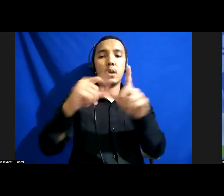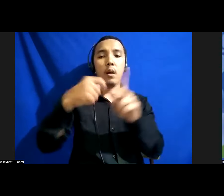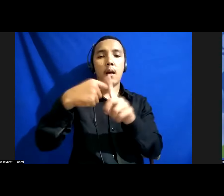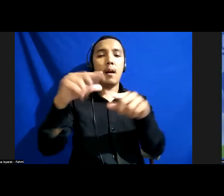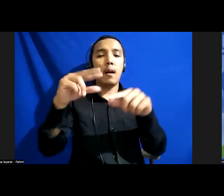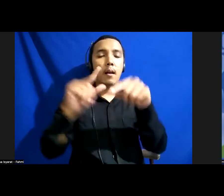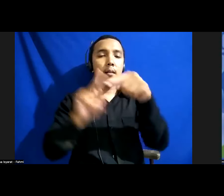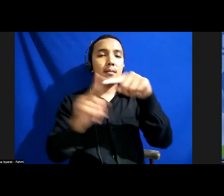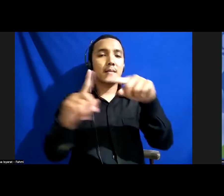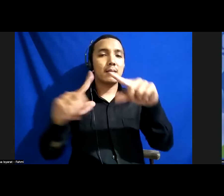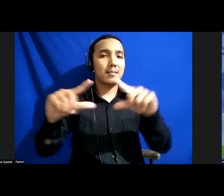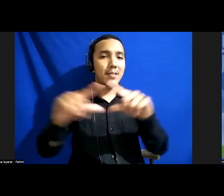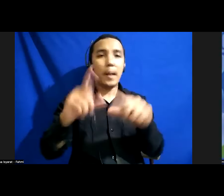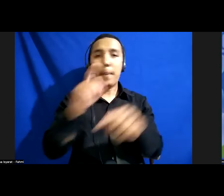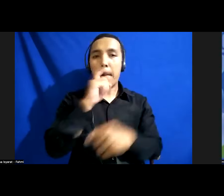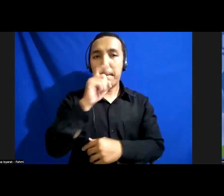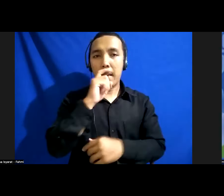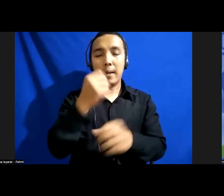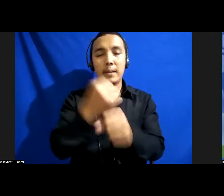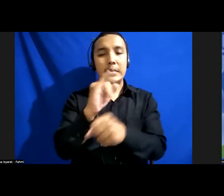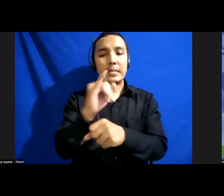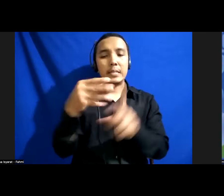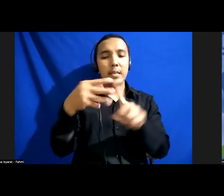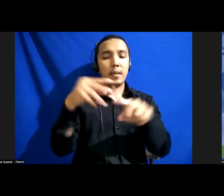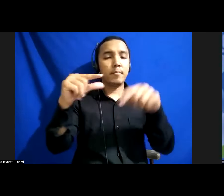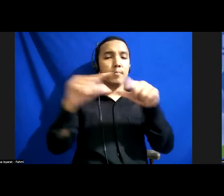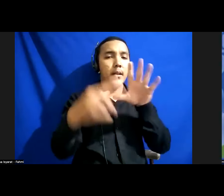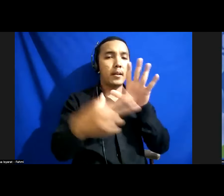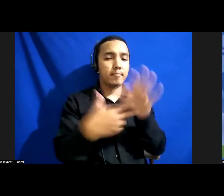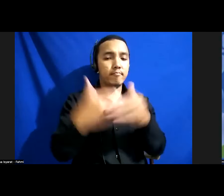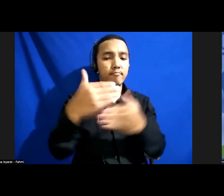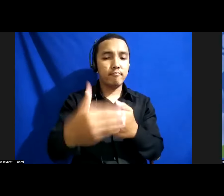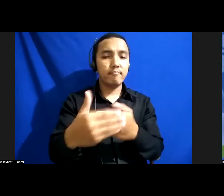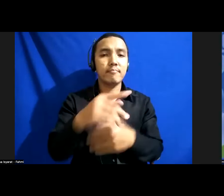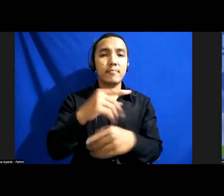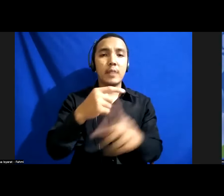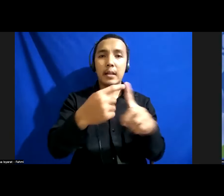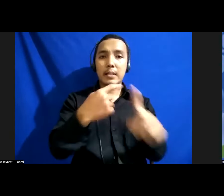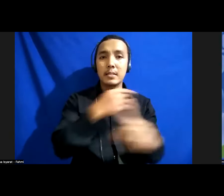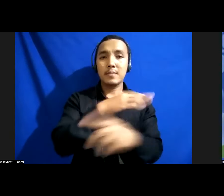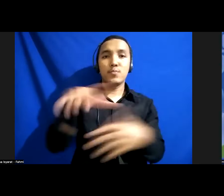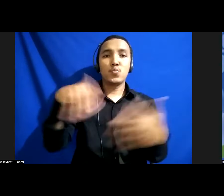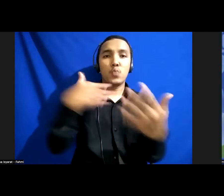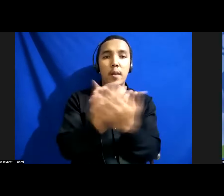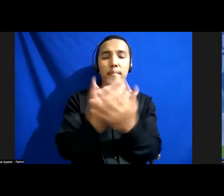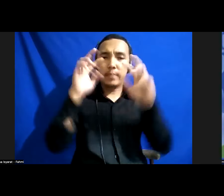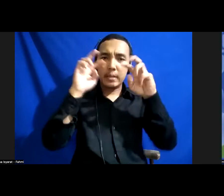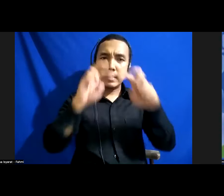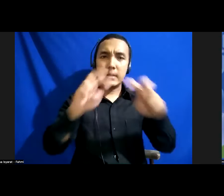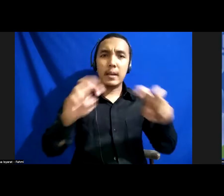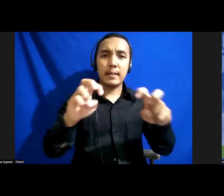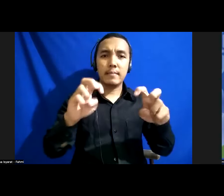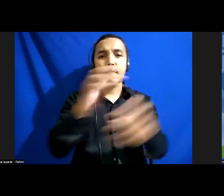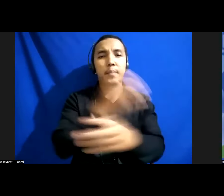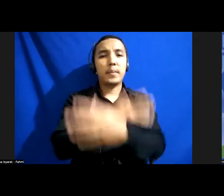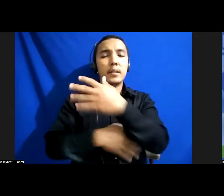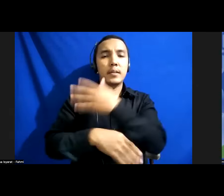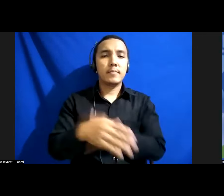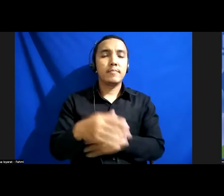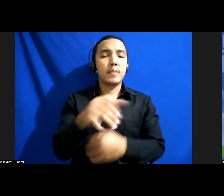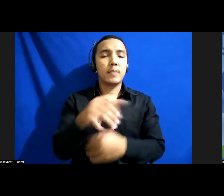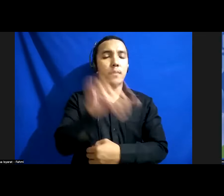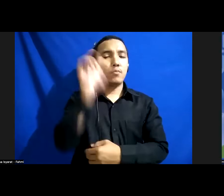or the person representing him, as well as all of the representatives of the National Committee for Disability, as well as all of